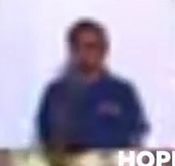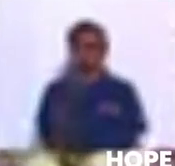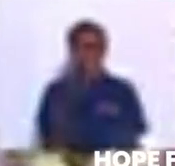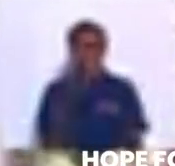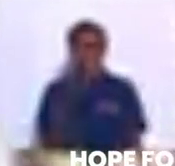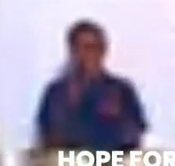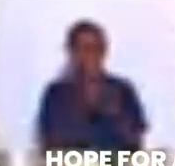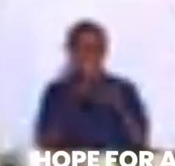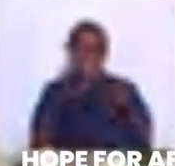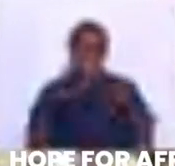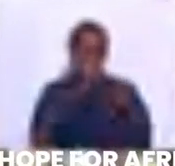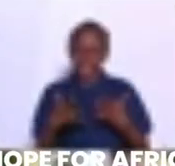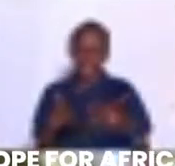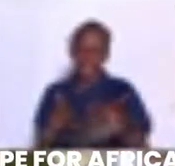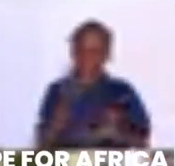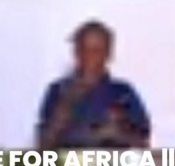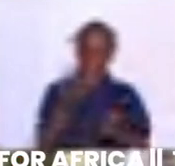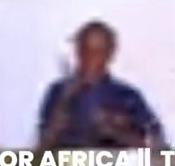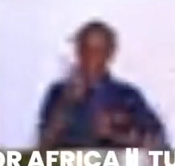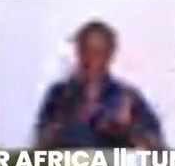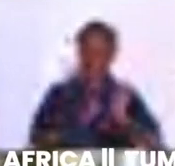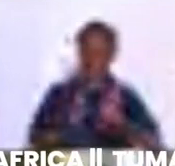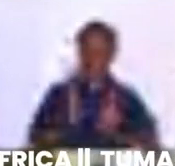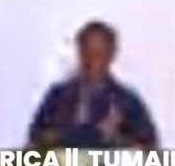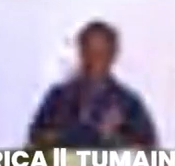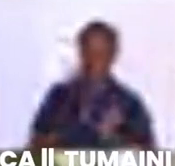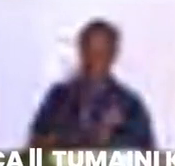that's how we are.